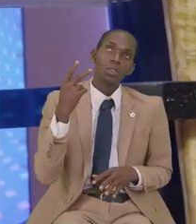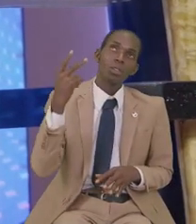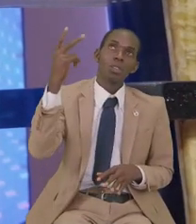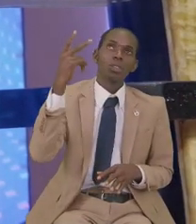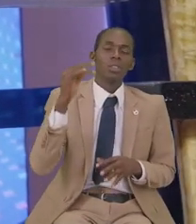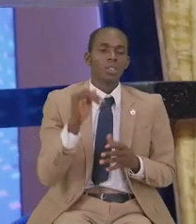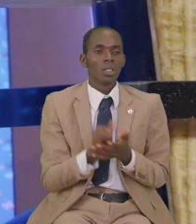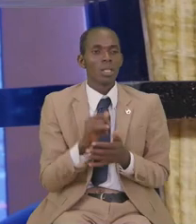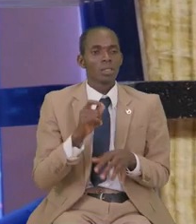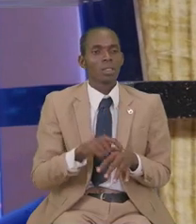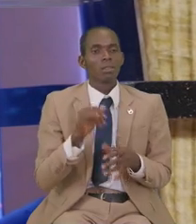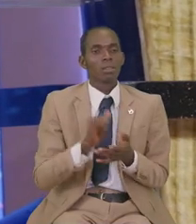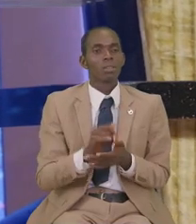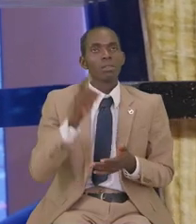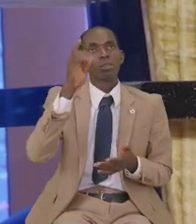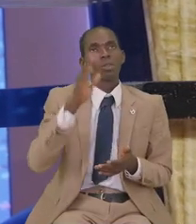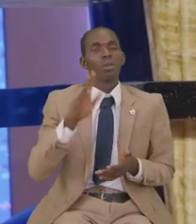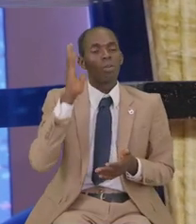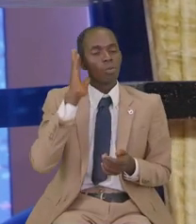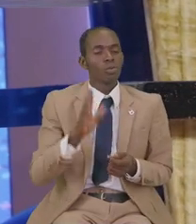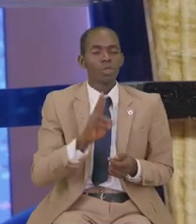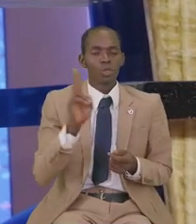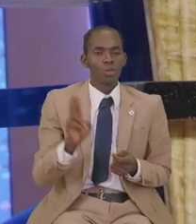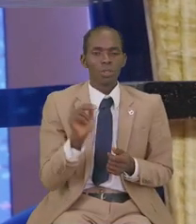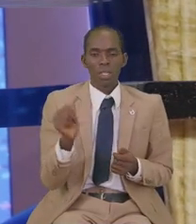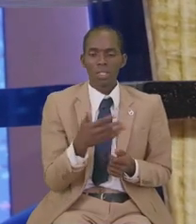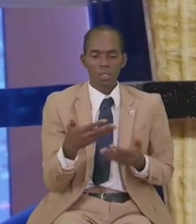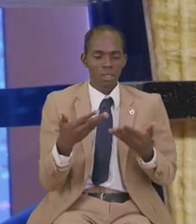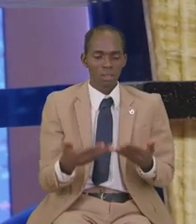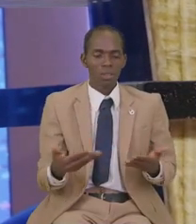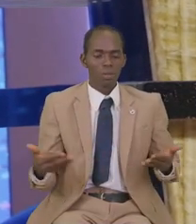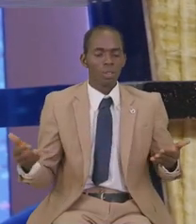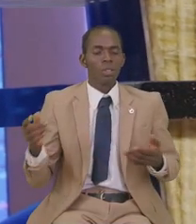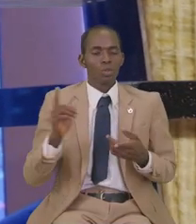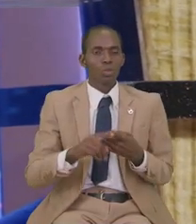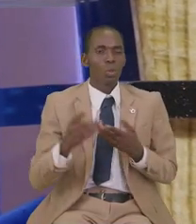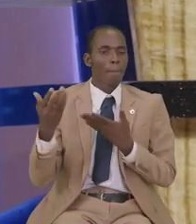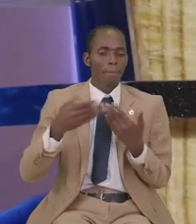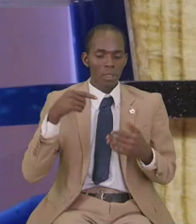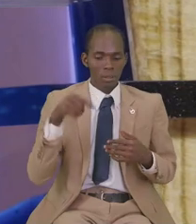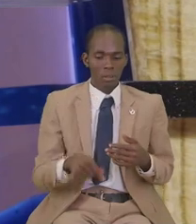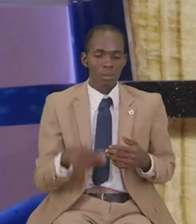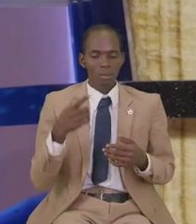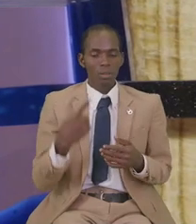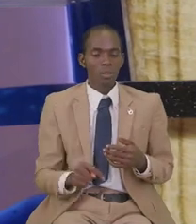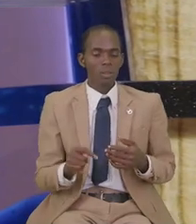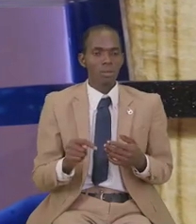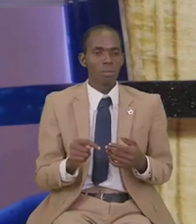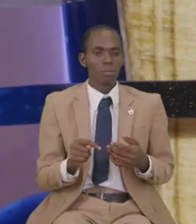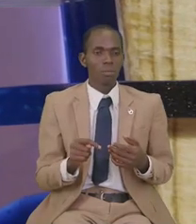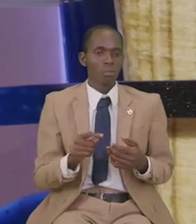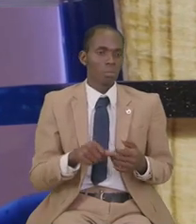period that God will use any instrument to bring down the pride of somebody